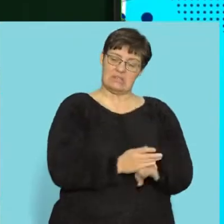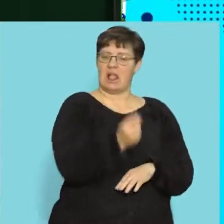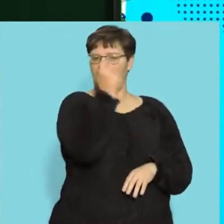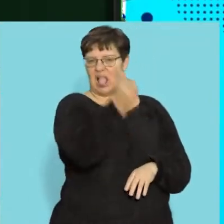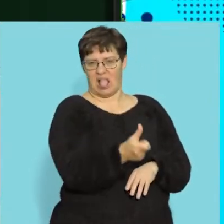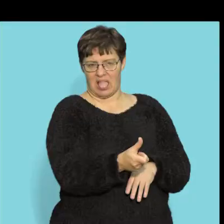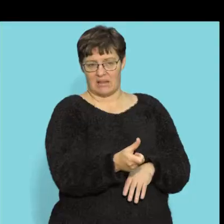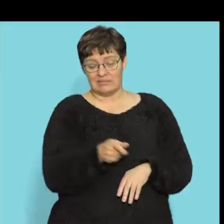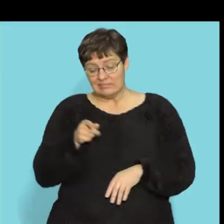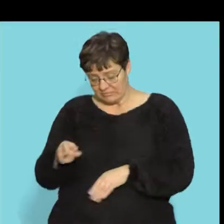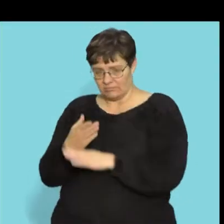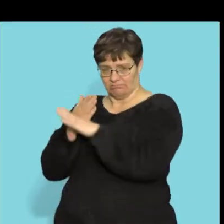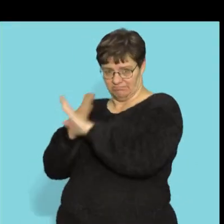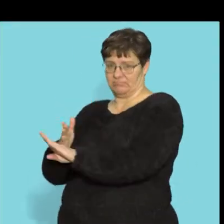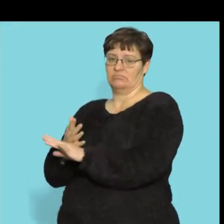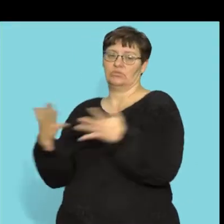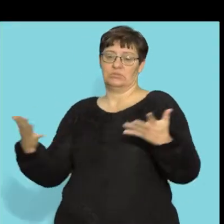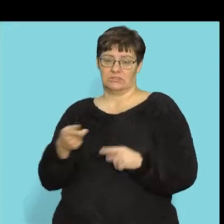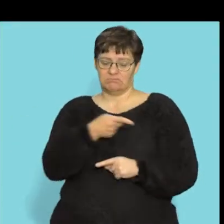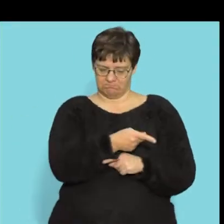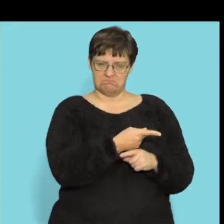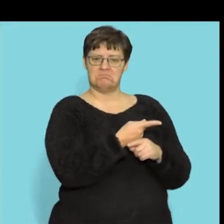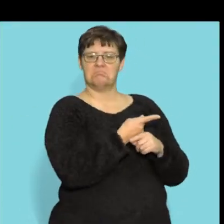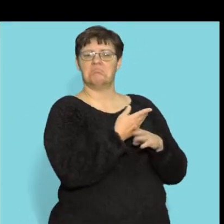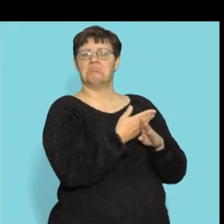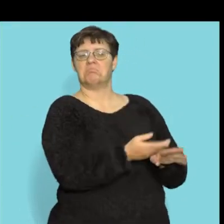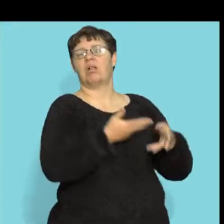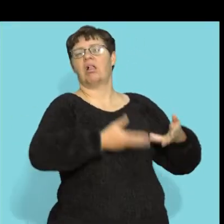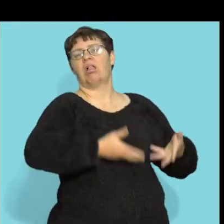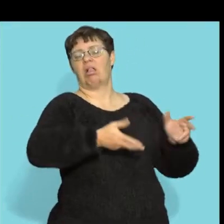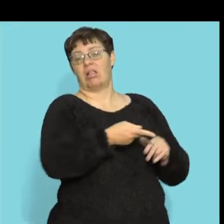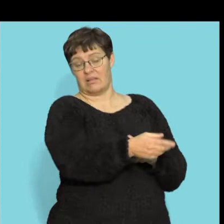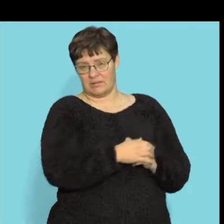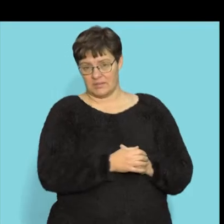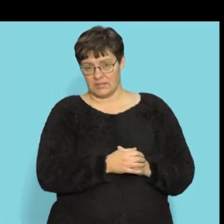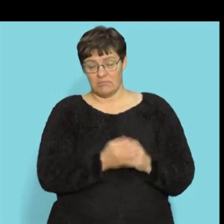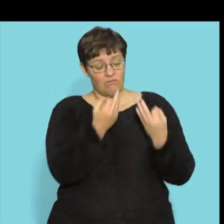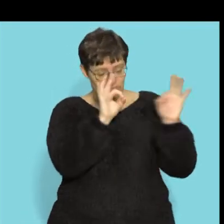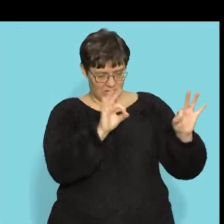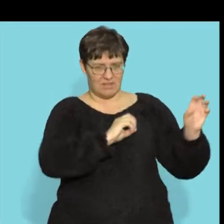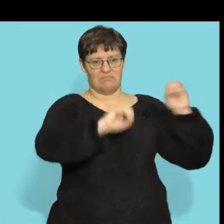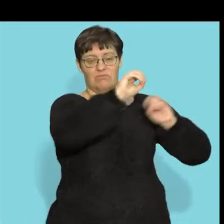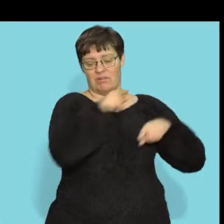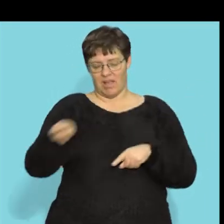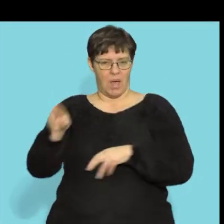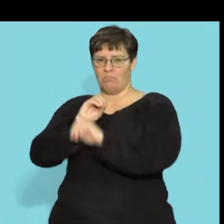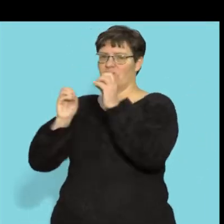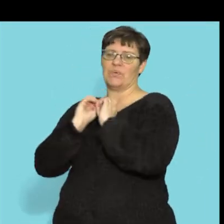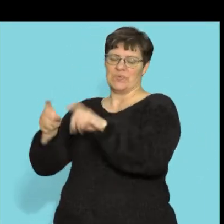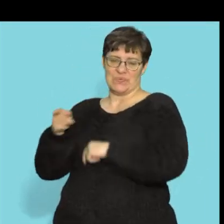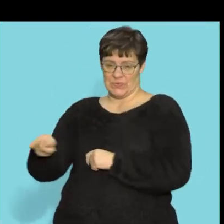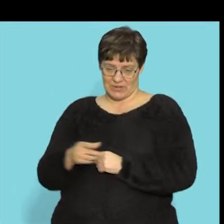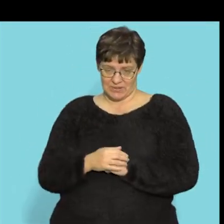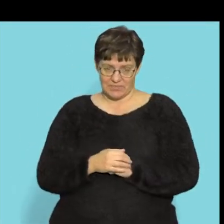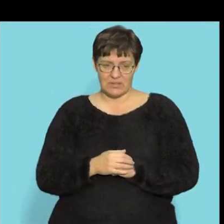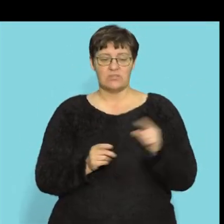insulator. Right. So once the charges are free to move, there is generally low resistance and high conductivity.